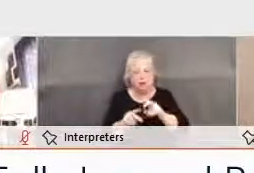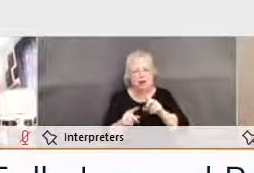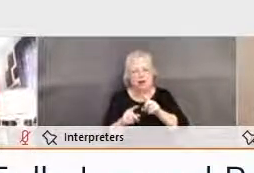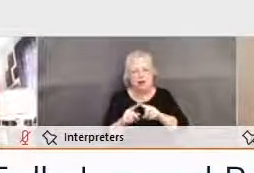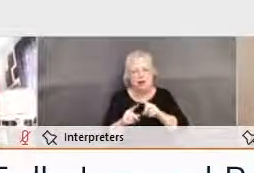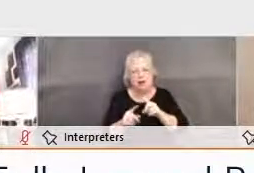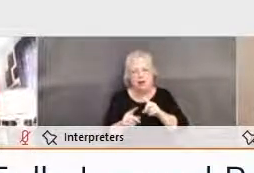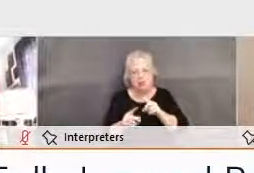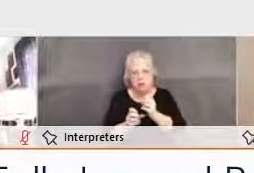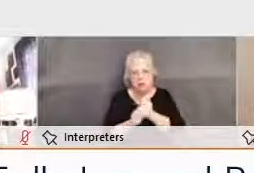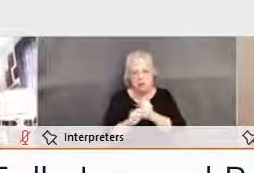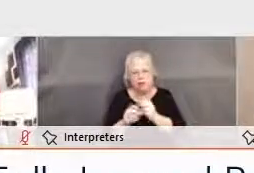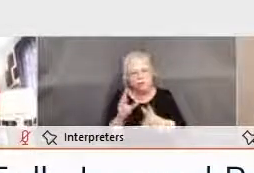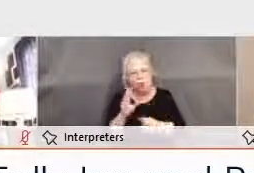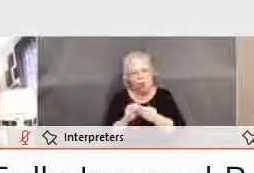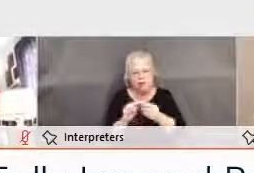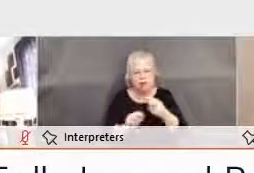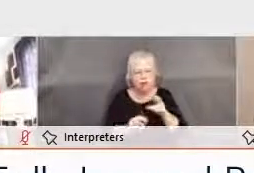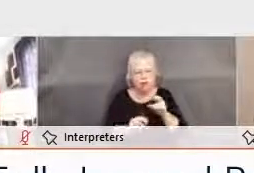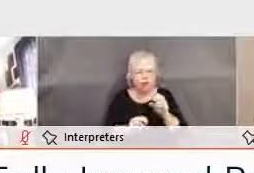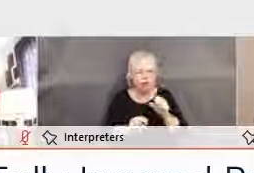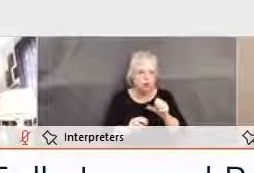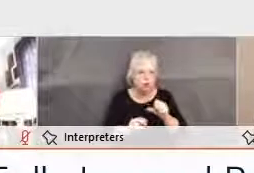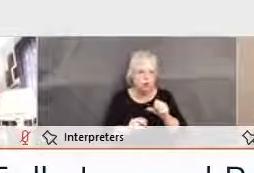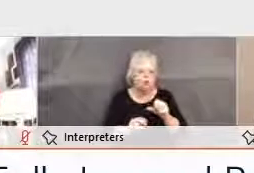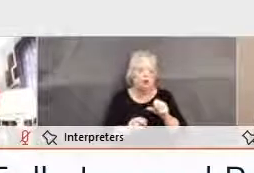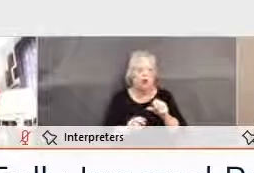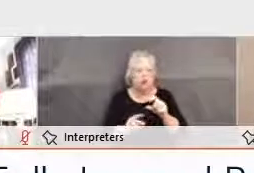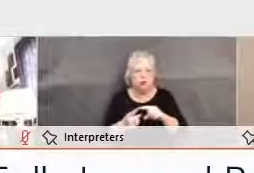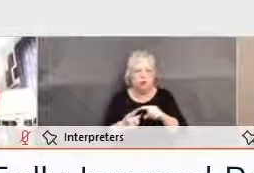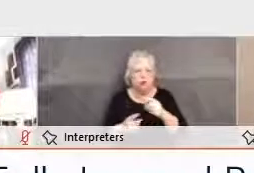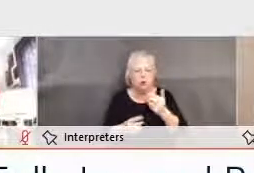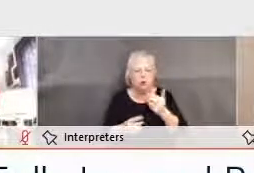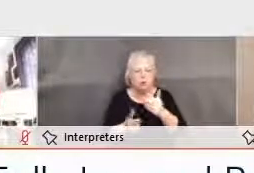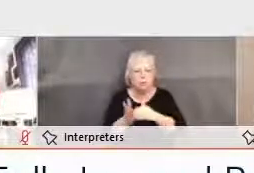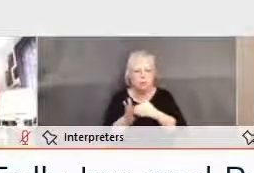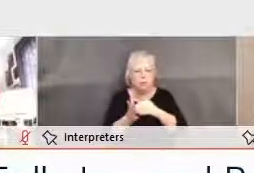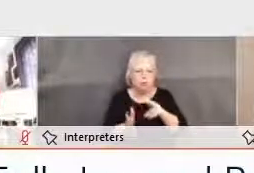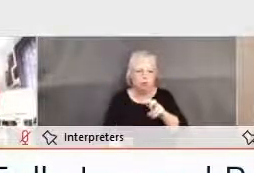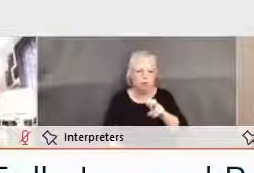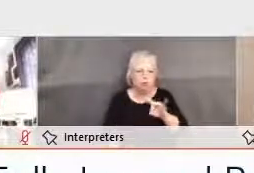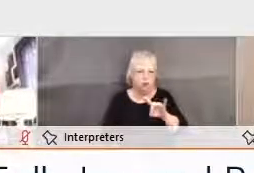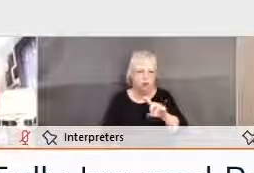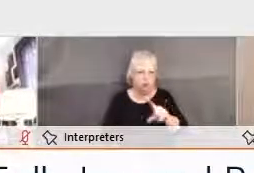Little Rock, the employees and their dependents, of